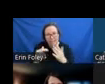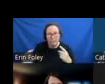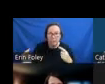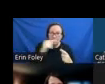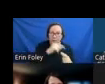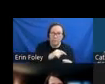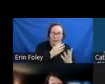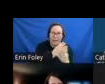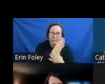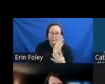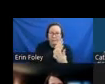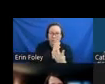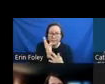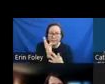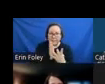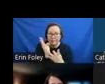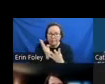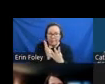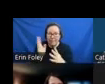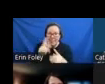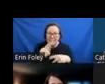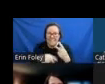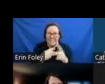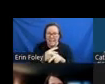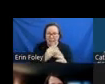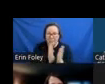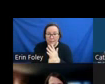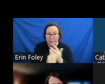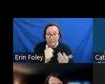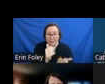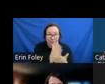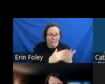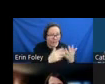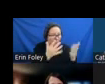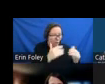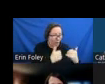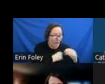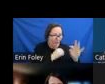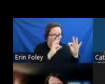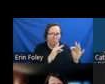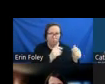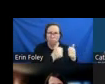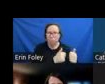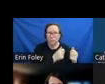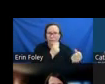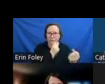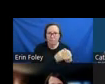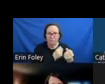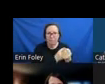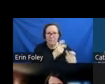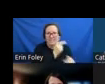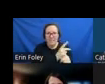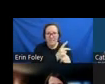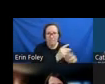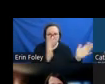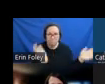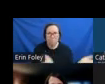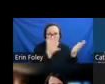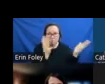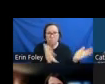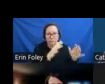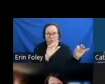4 buckets of skills. And remember, our first bucket is the skills we already have and actively